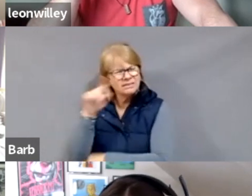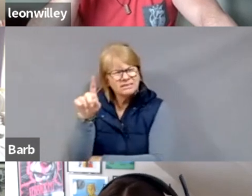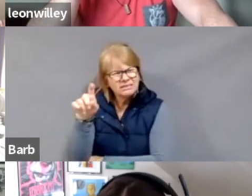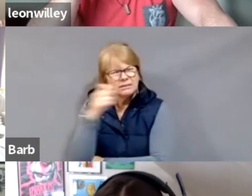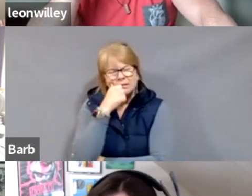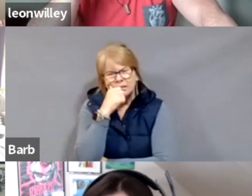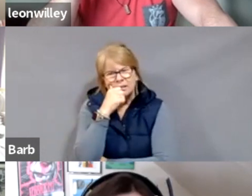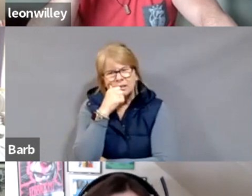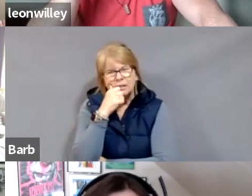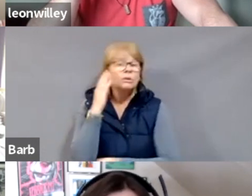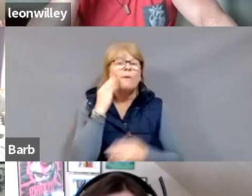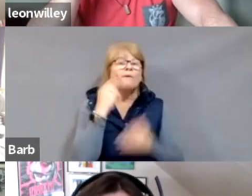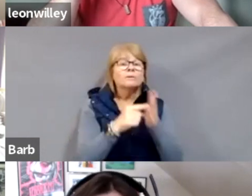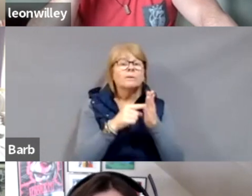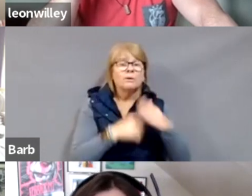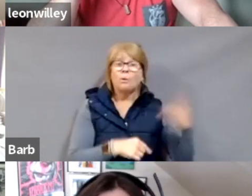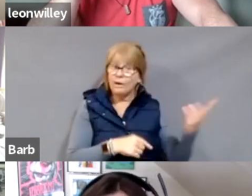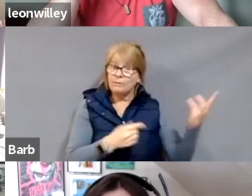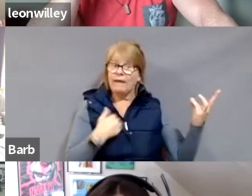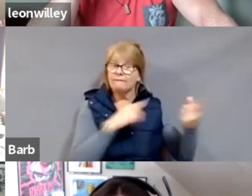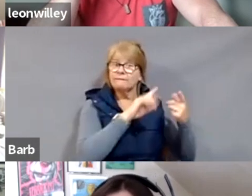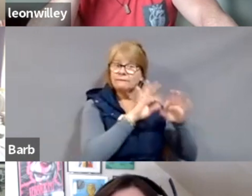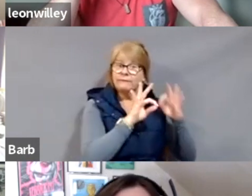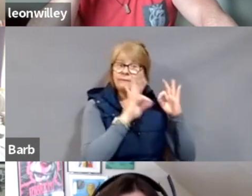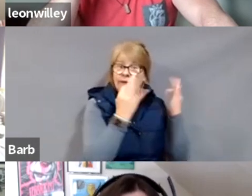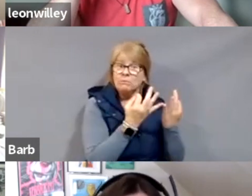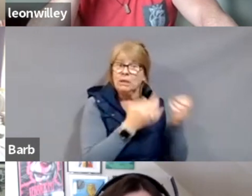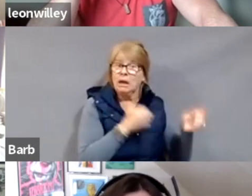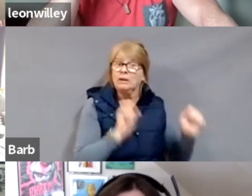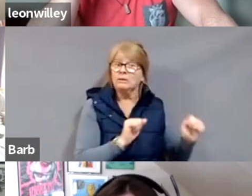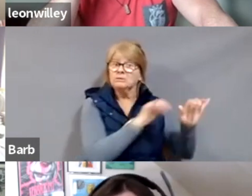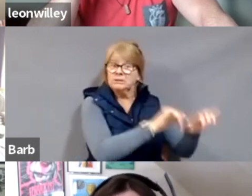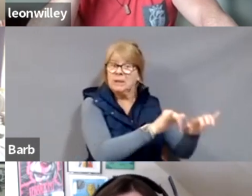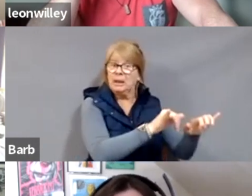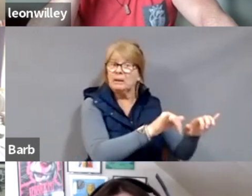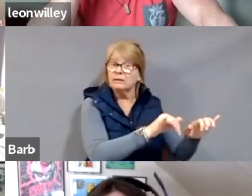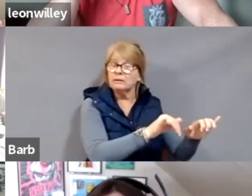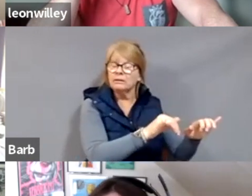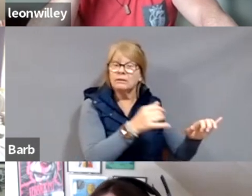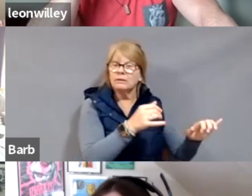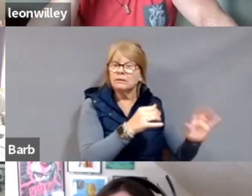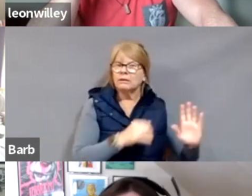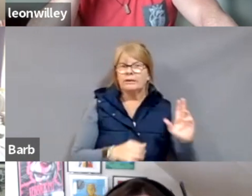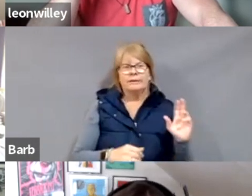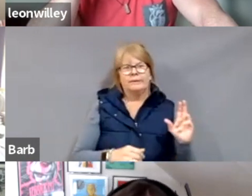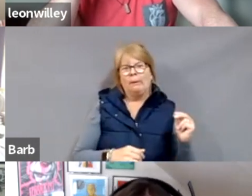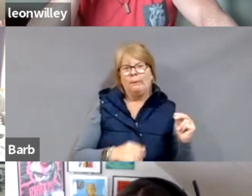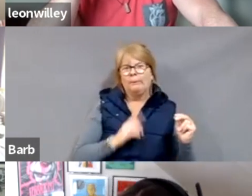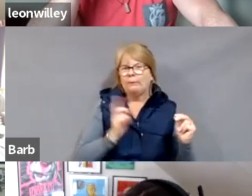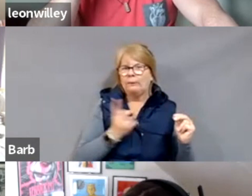in Winnipeg, I do have family there who would let me stay, but I still get the like, no, we're only looking at local